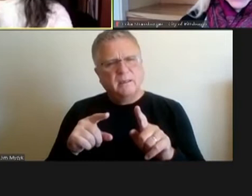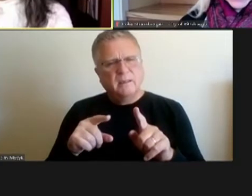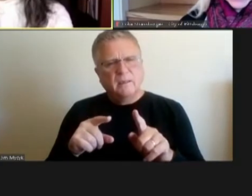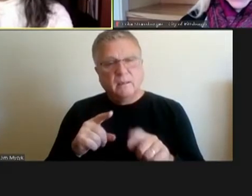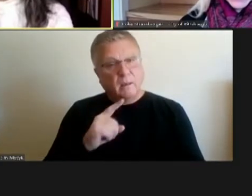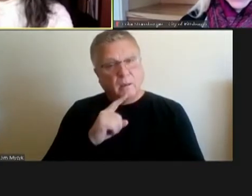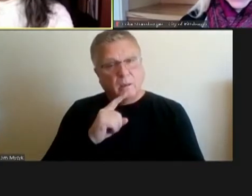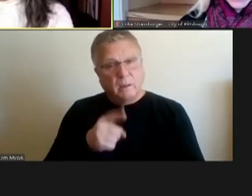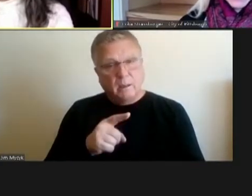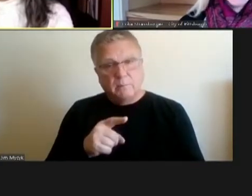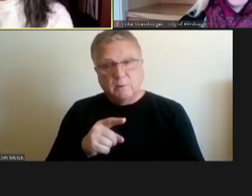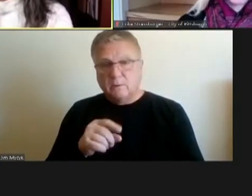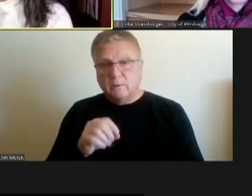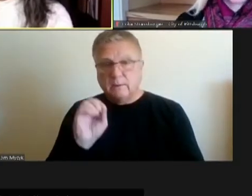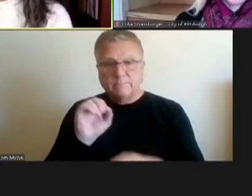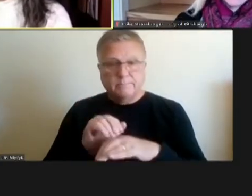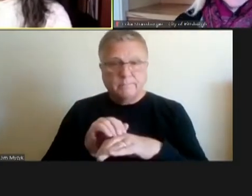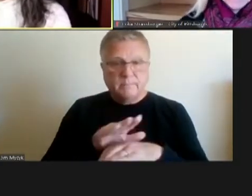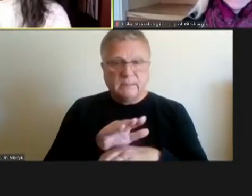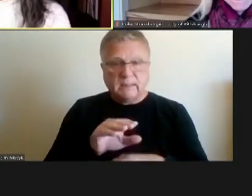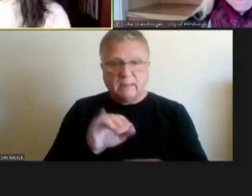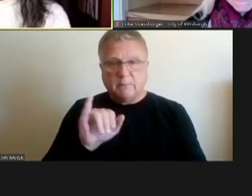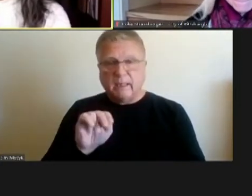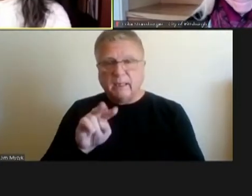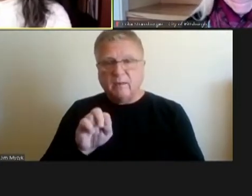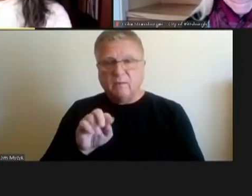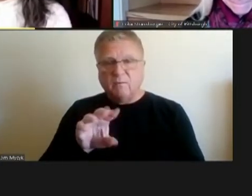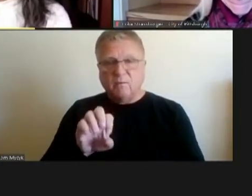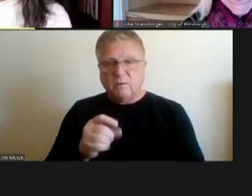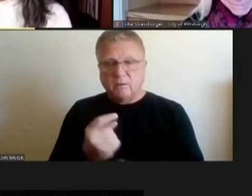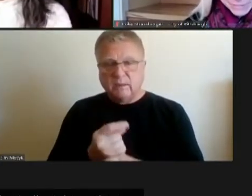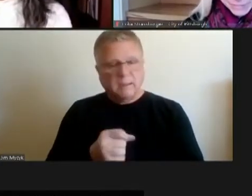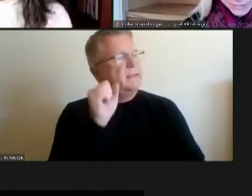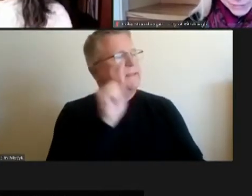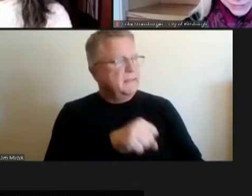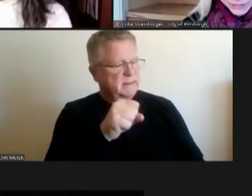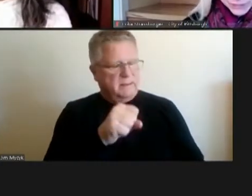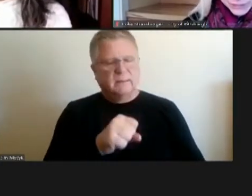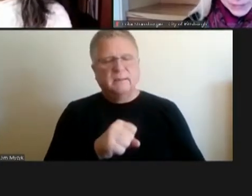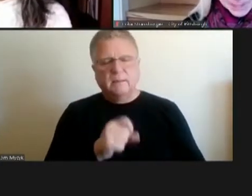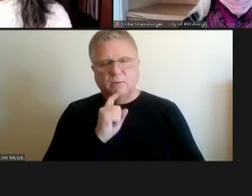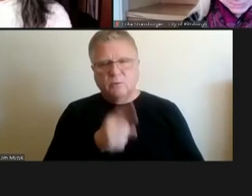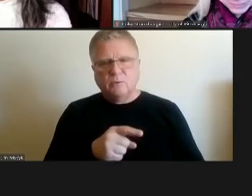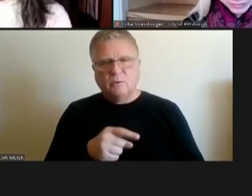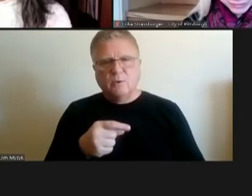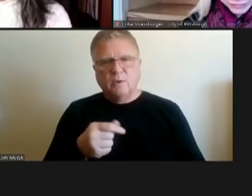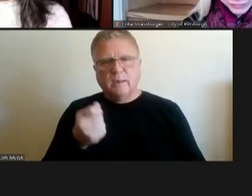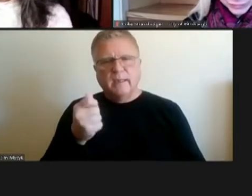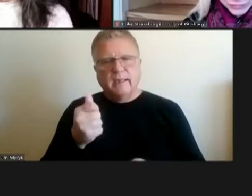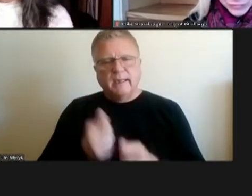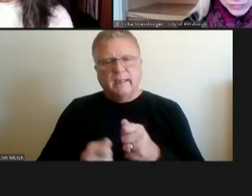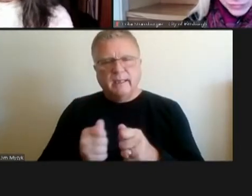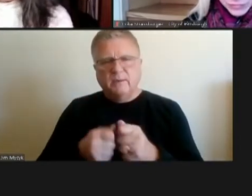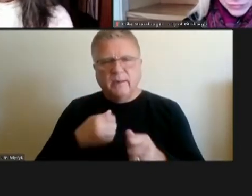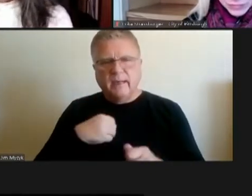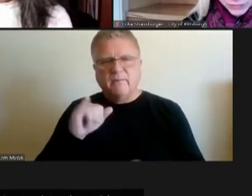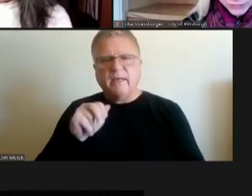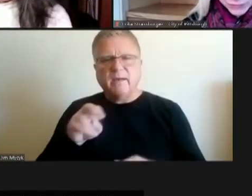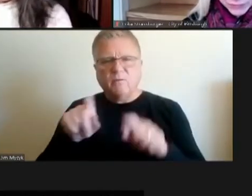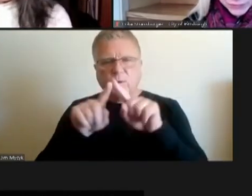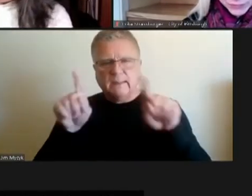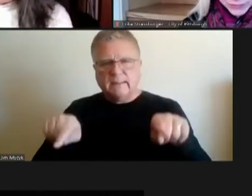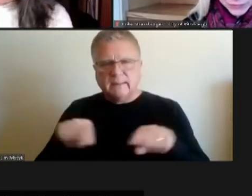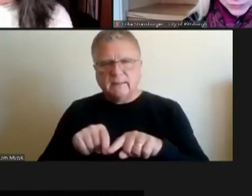absolutely invoiced, basically, right? So yes, there is a bookkeeping. Yes, we each provide an invoice to the other with the appropriate